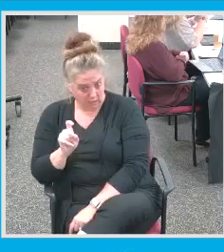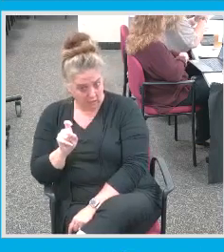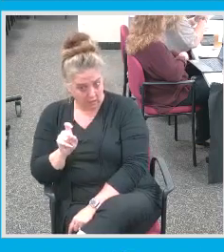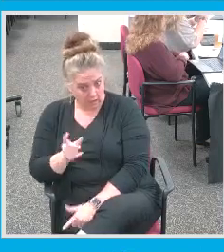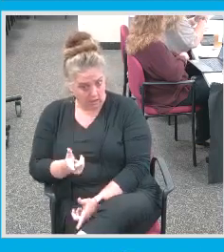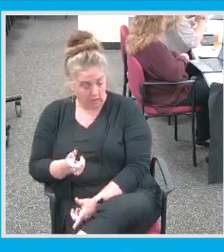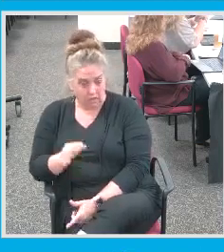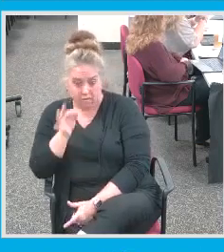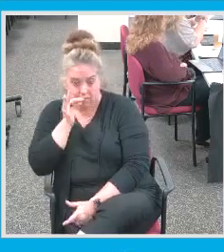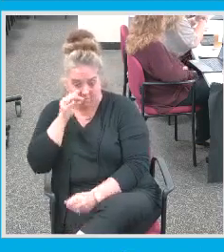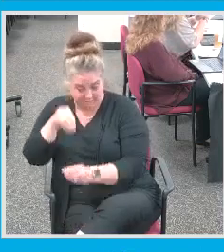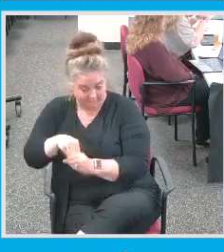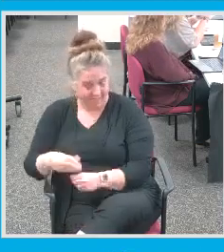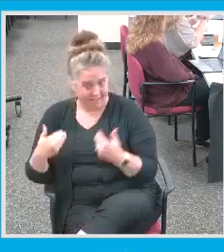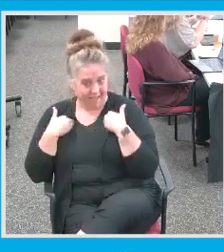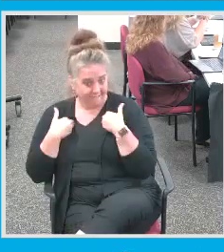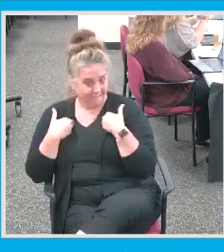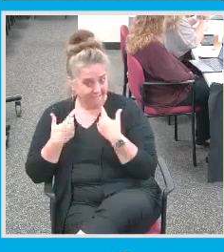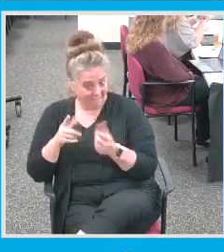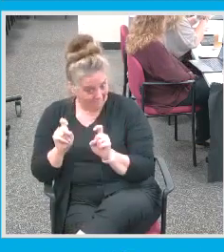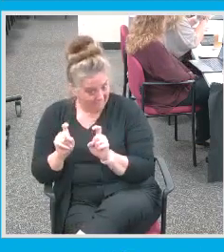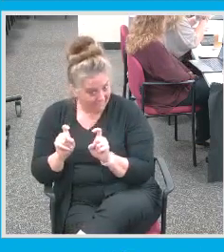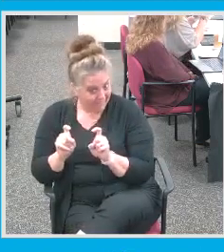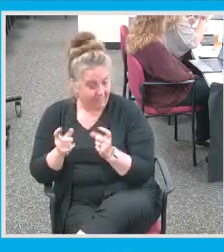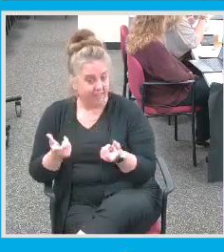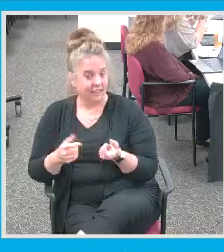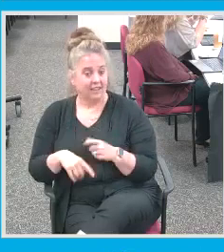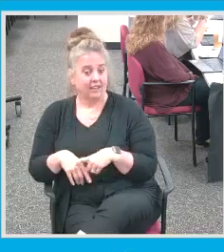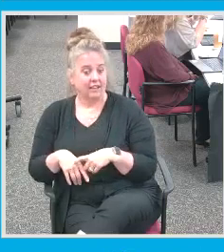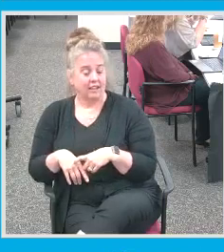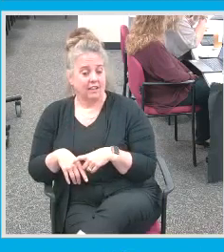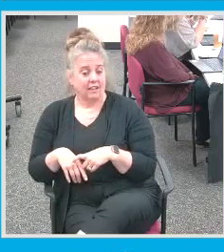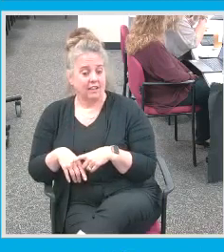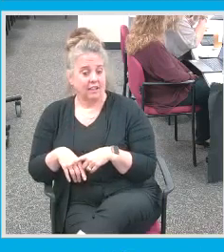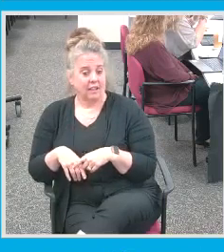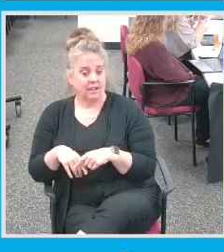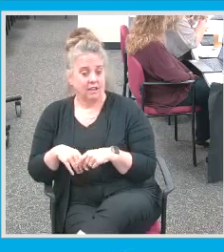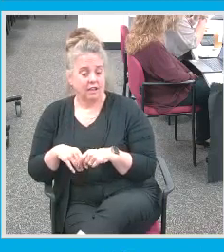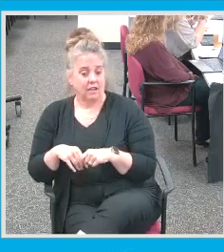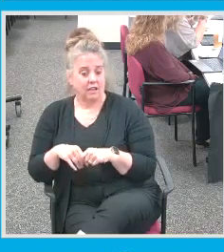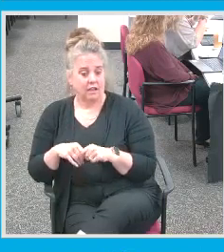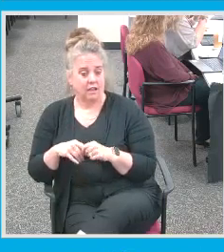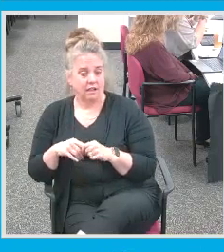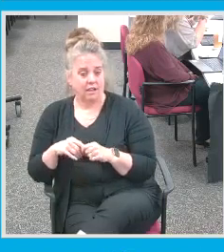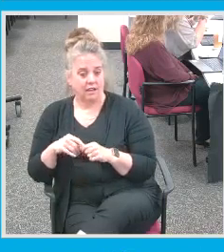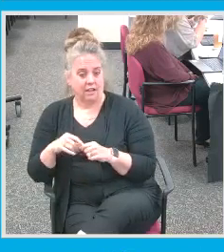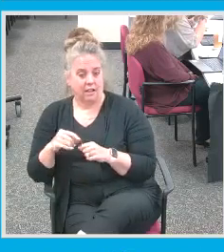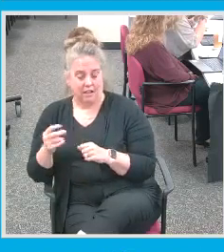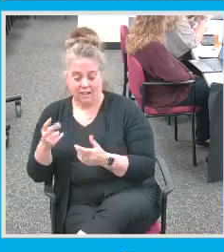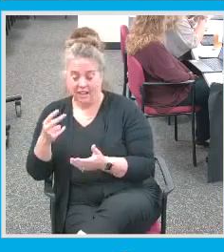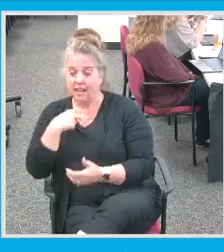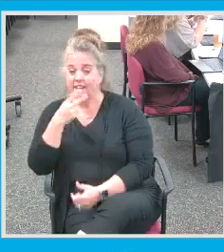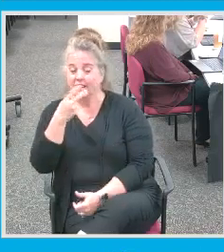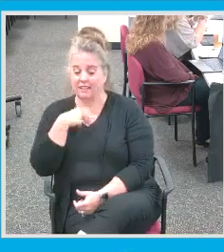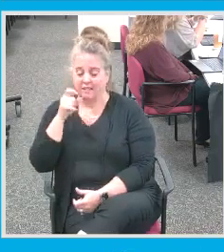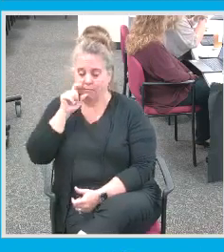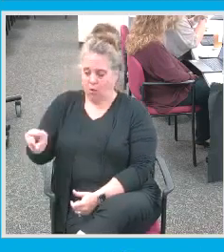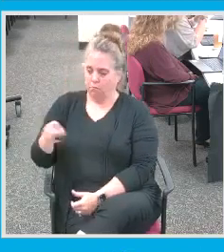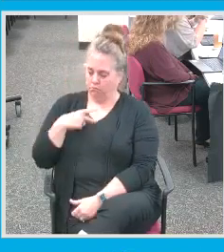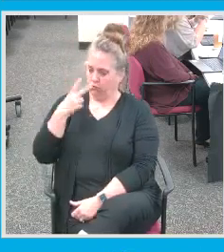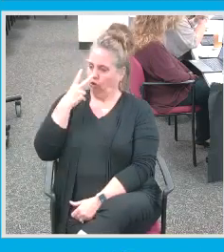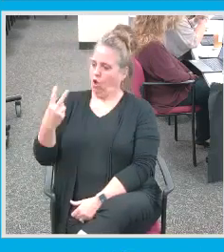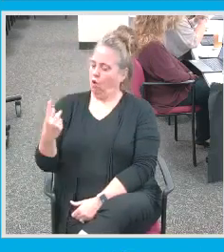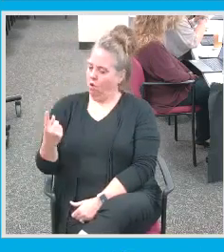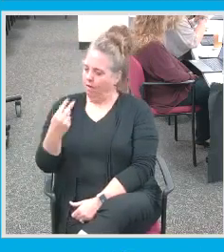a vape the other day, okay? I saw a vape the other day that looked like a highlighter. You would never know it wasn't a highlighter. The kids